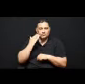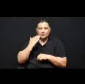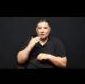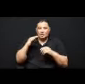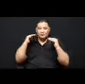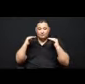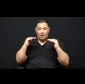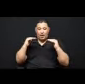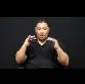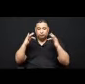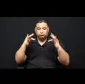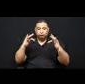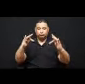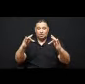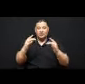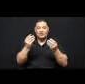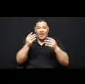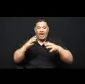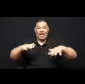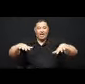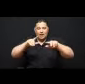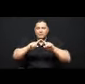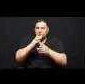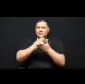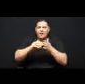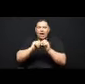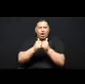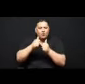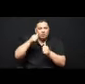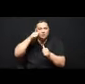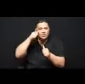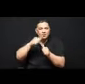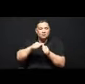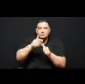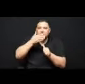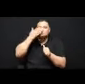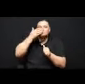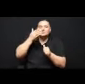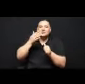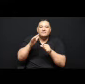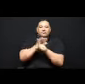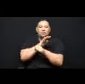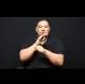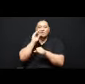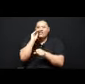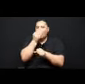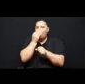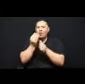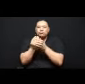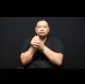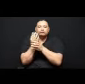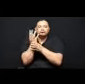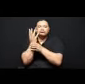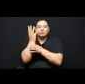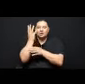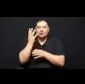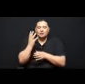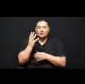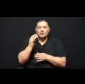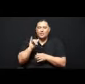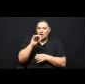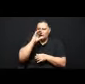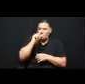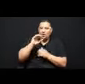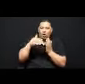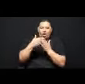the remembered scent of a full flowering, the allure of all that smooth bare bark, shockingly adorned,